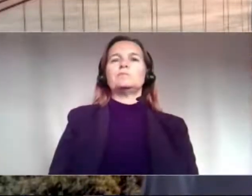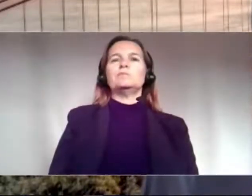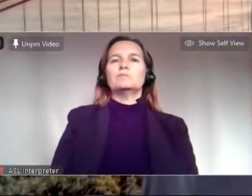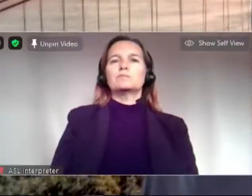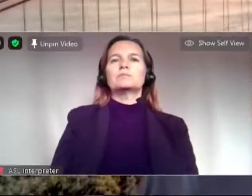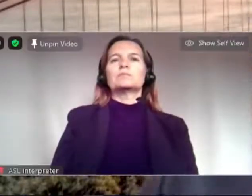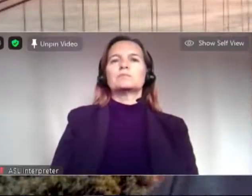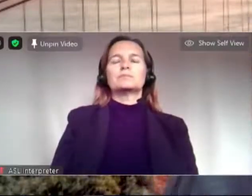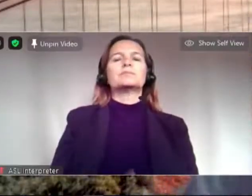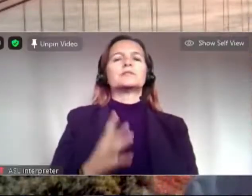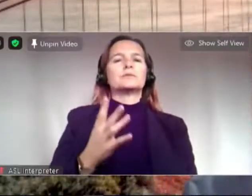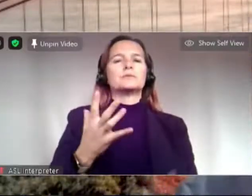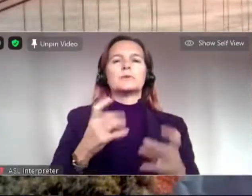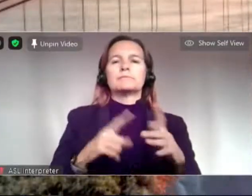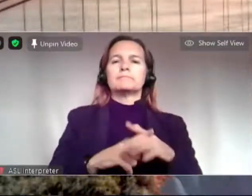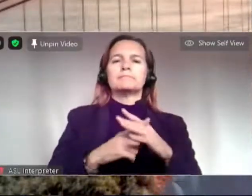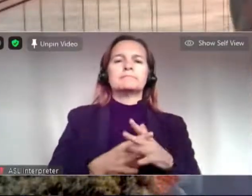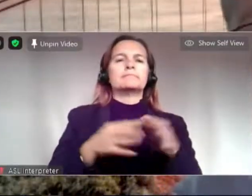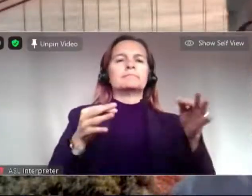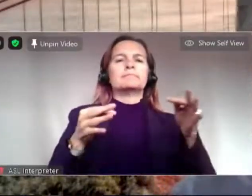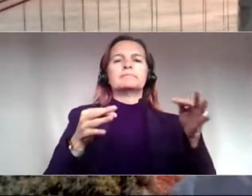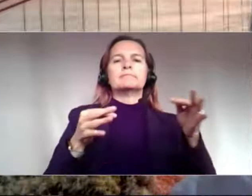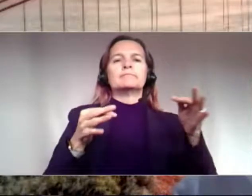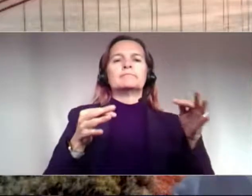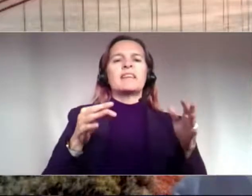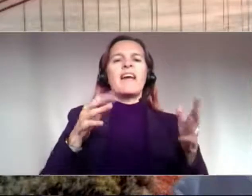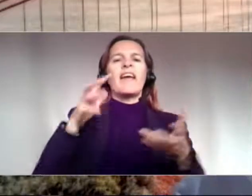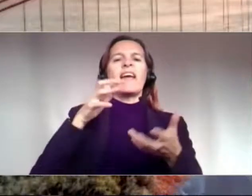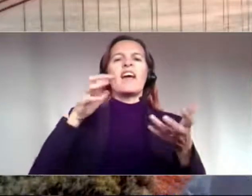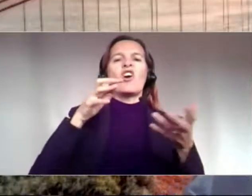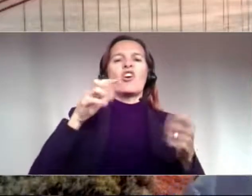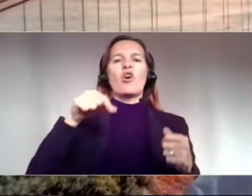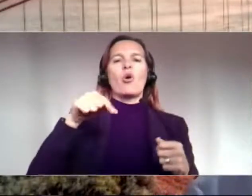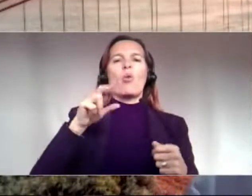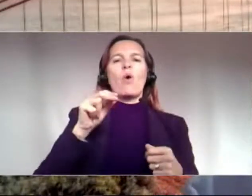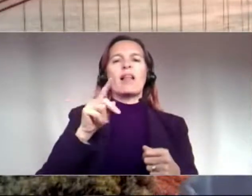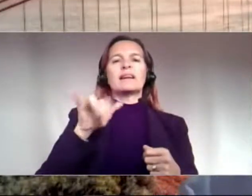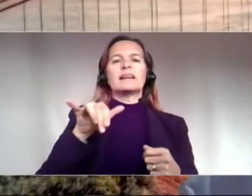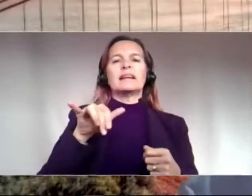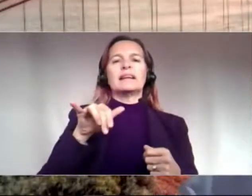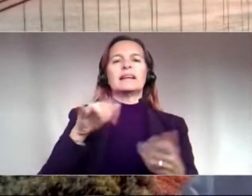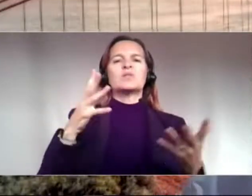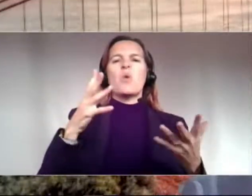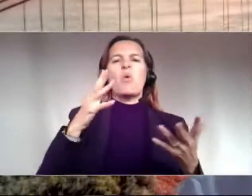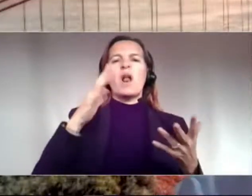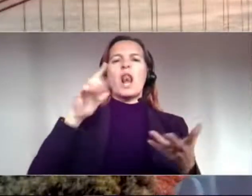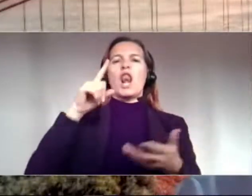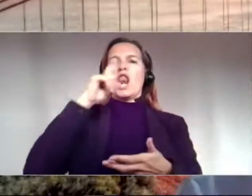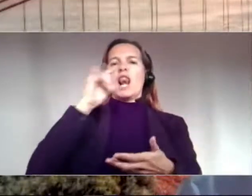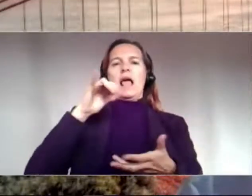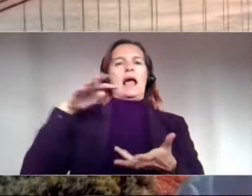our air quality advisory, or alert actually in this case, for the next few days.